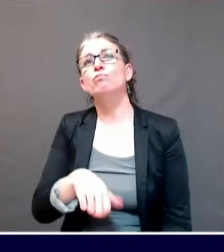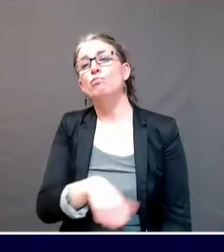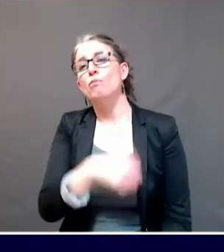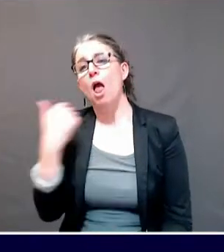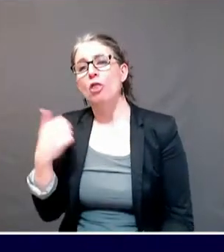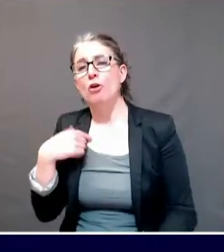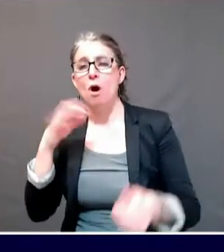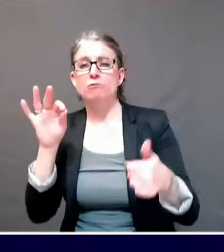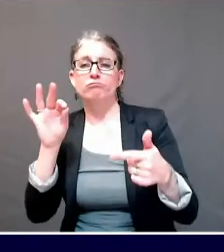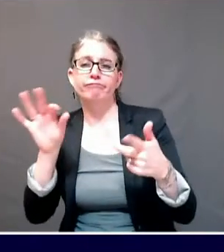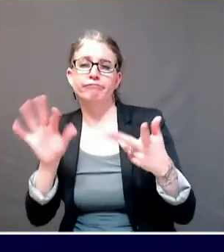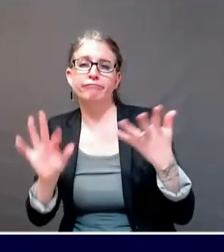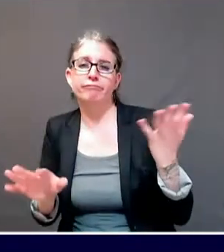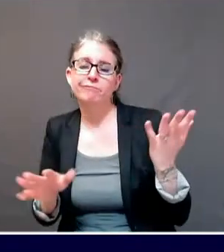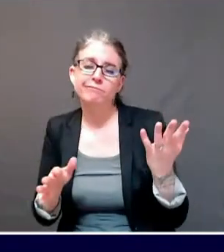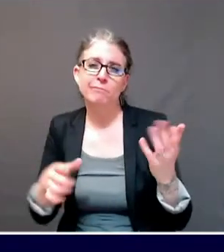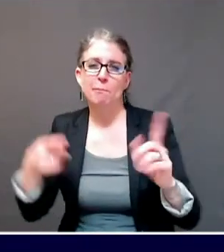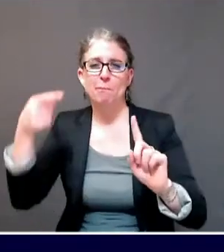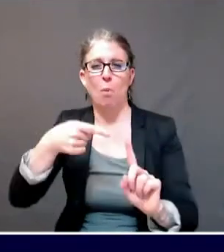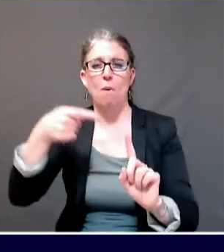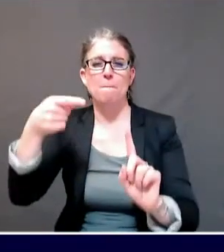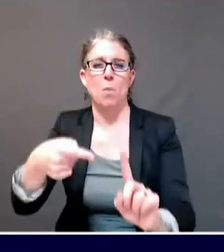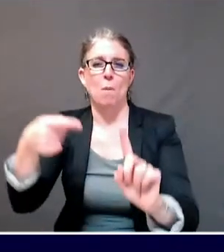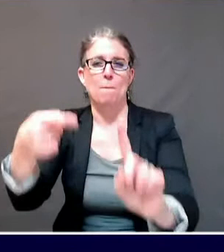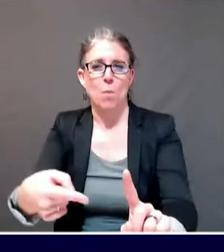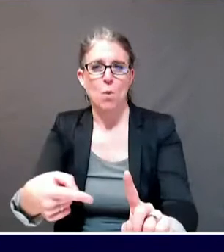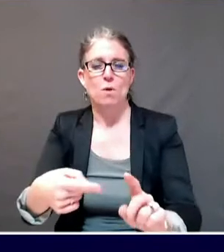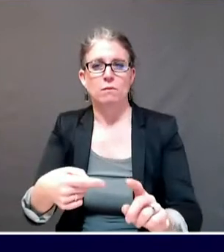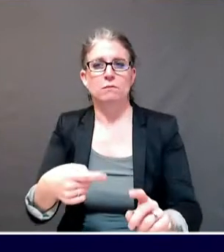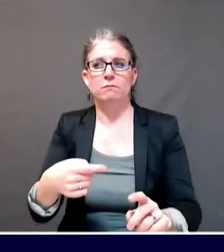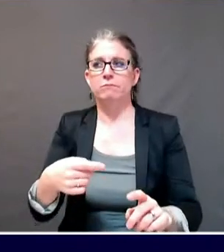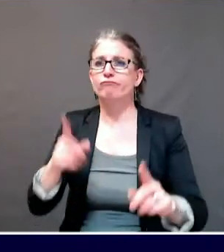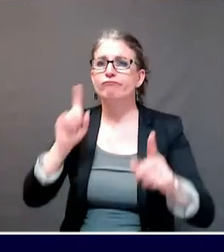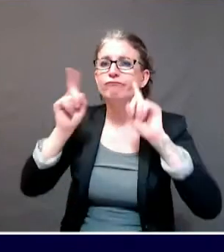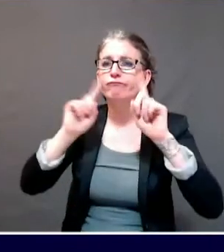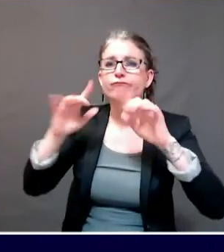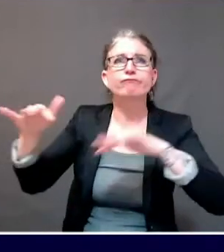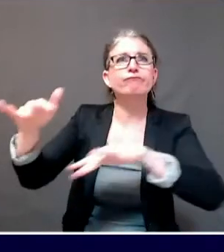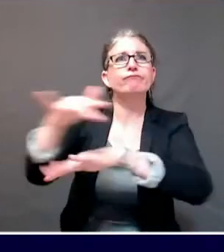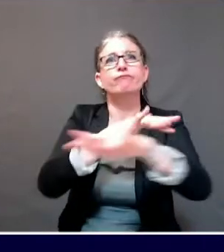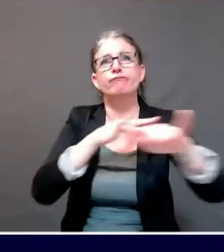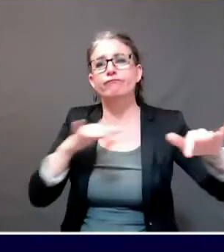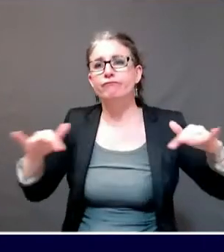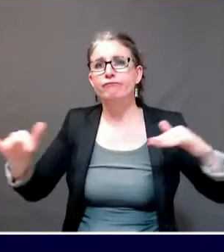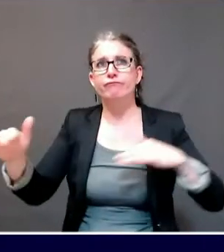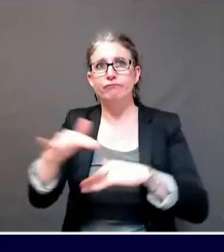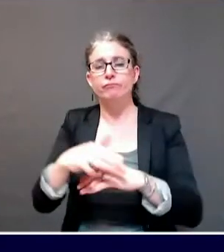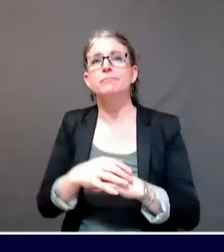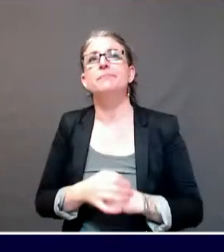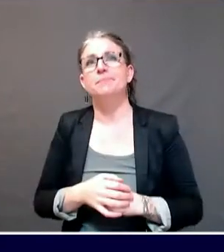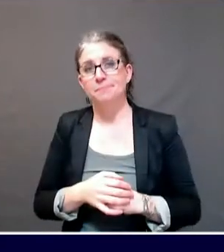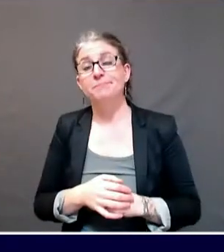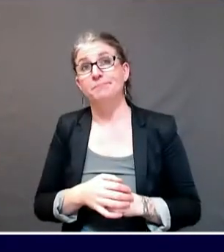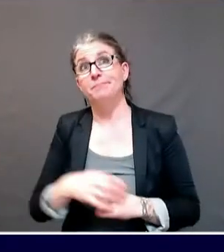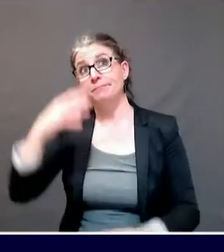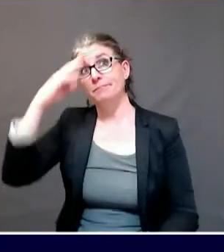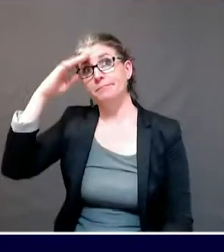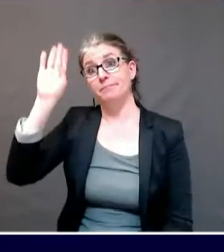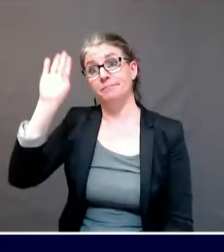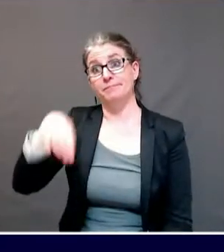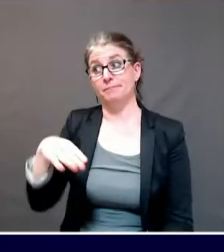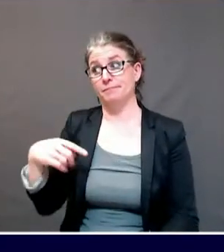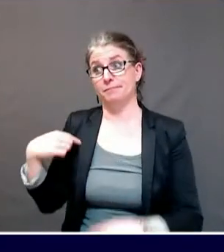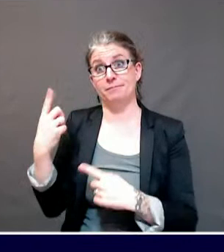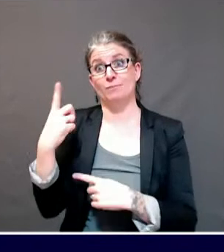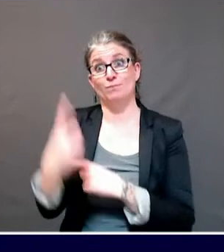was an observation. It was exactly 1 year ago today on the calendar that I first met with